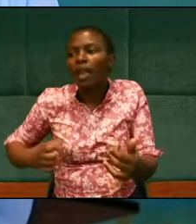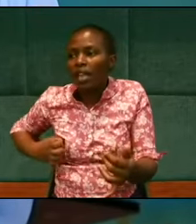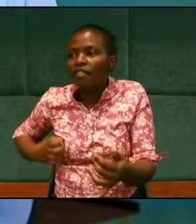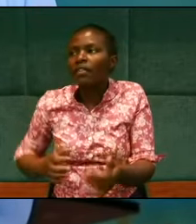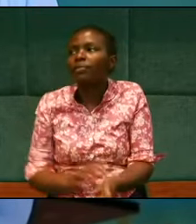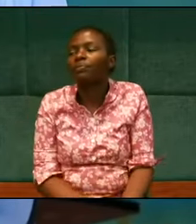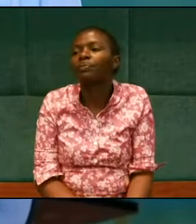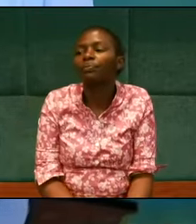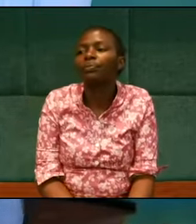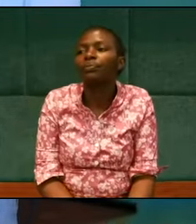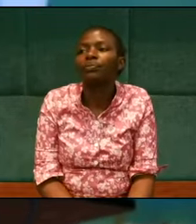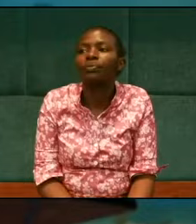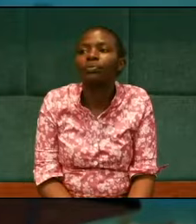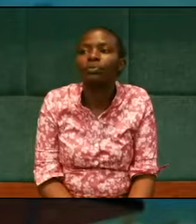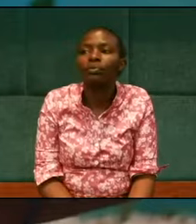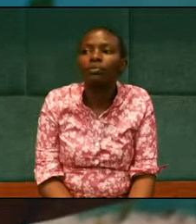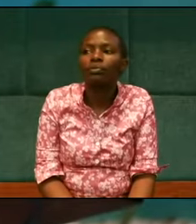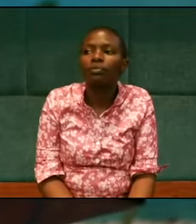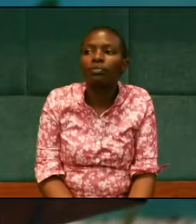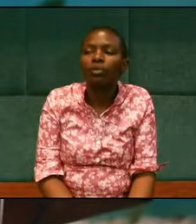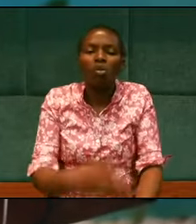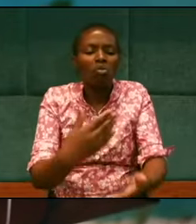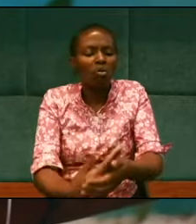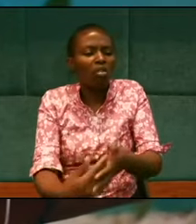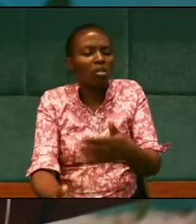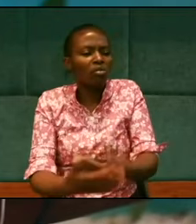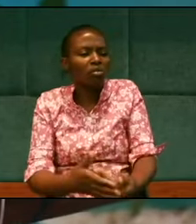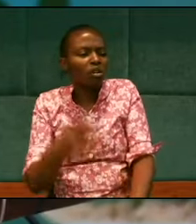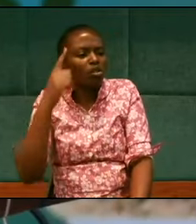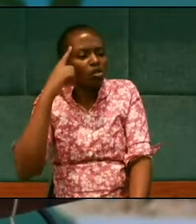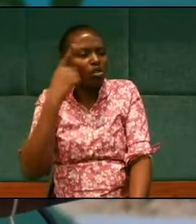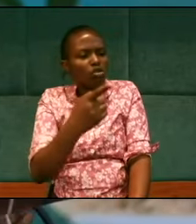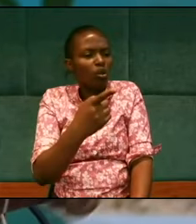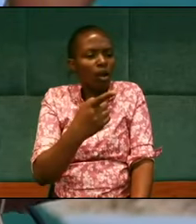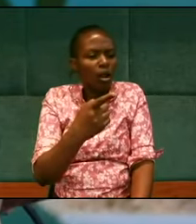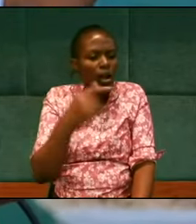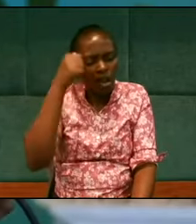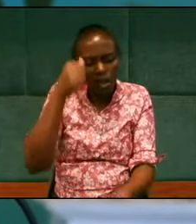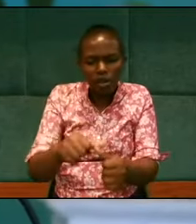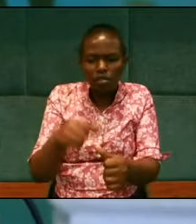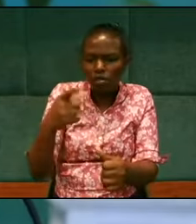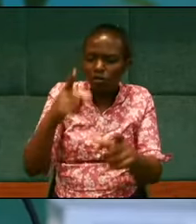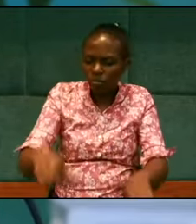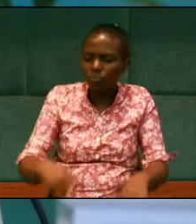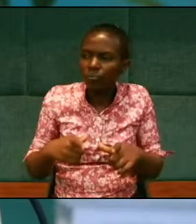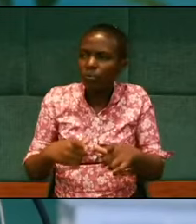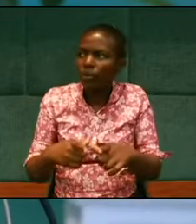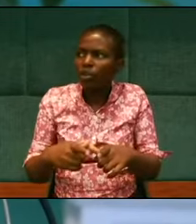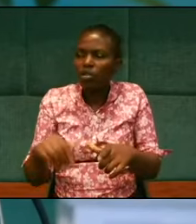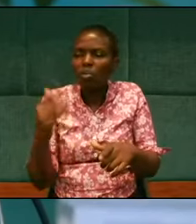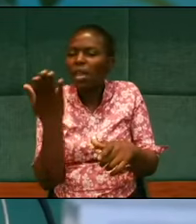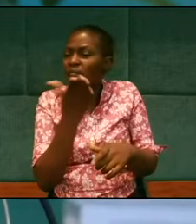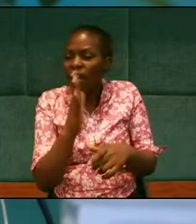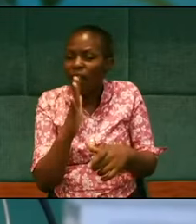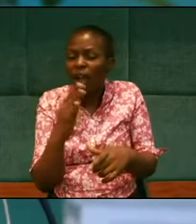Let me say it differently. Without knowing your purpose of existence, you must not attempt to get a spouse.